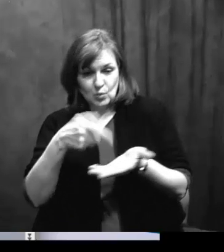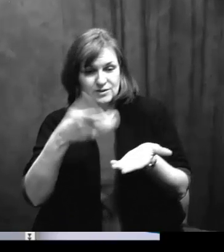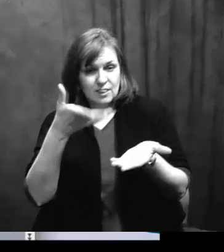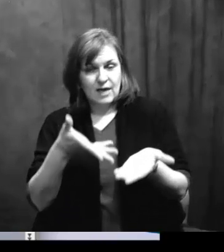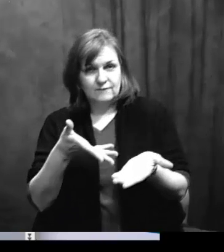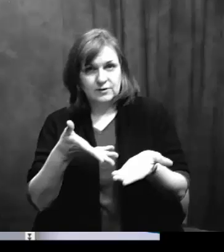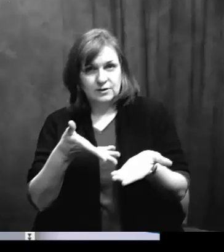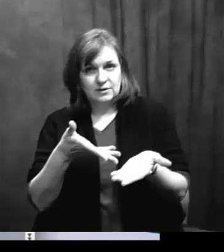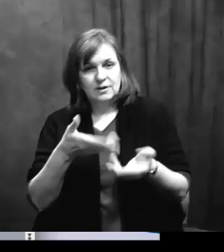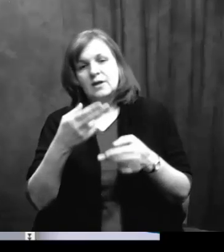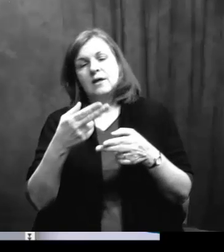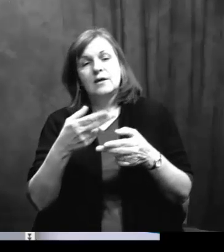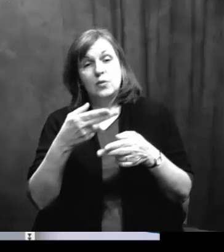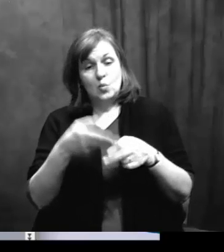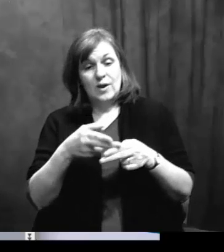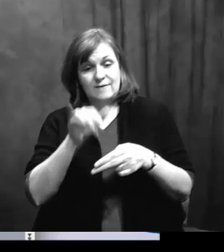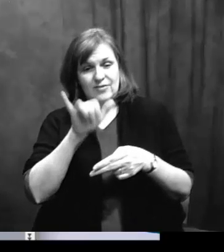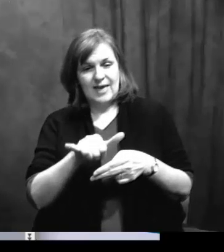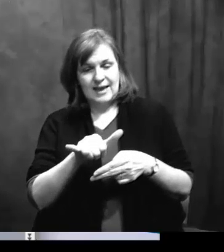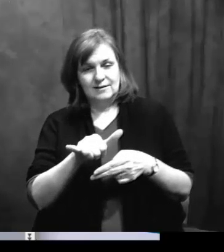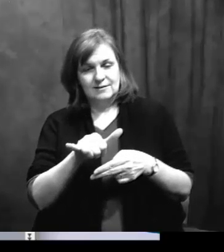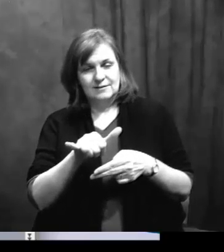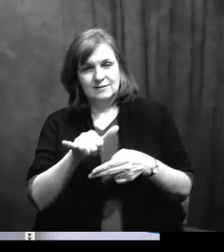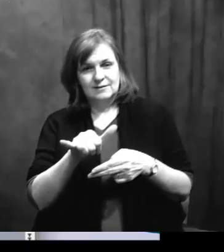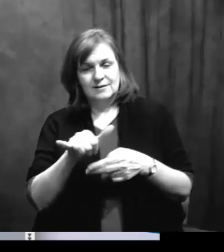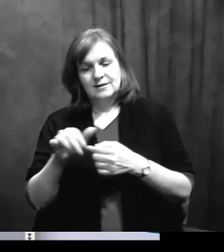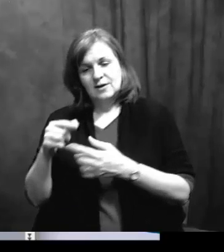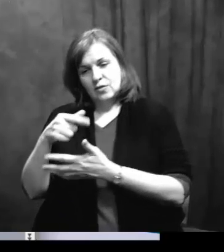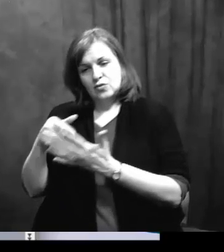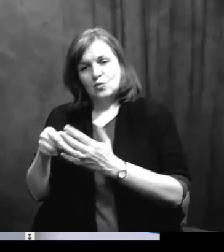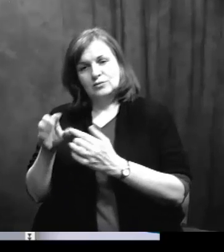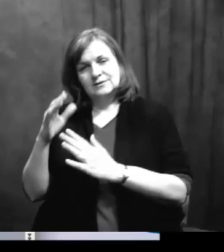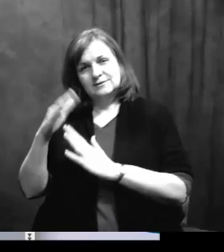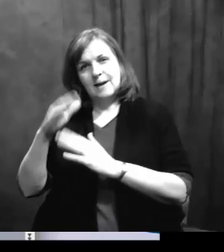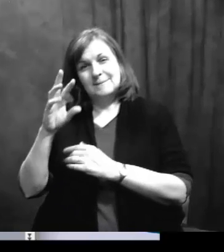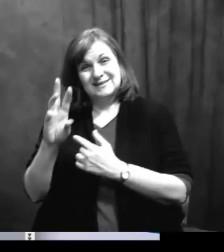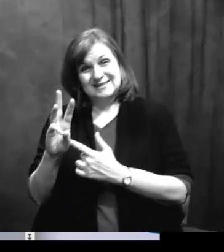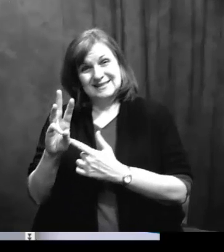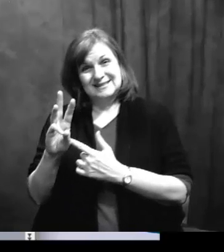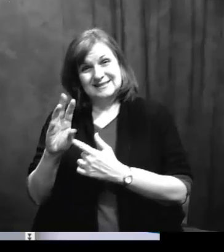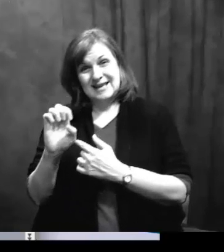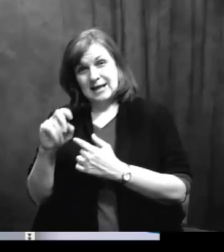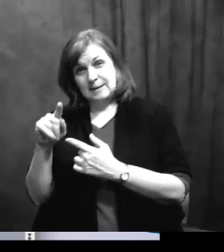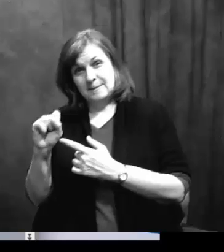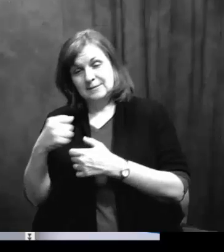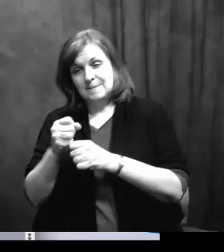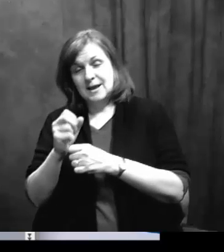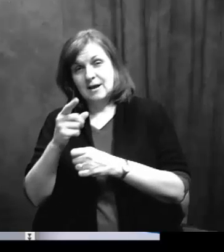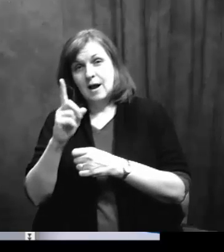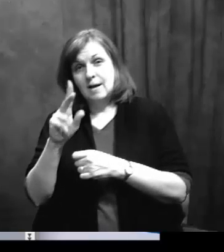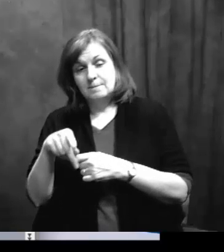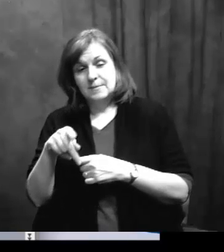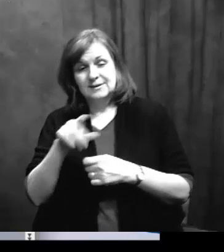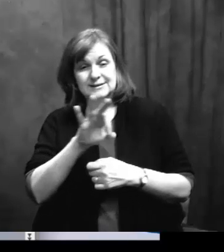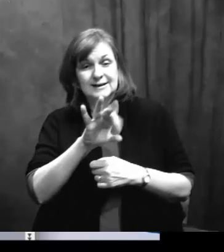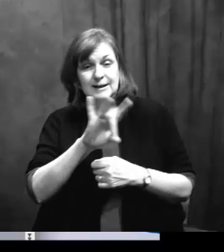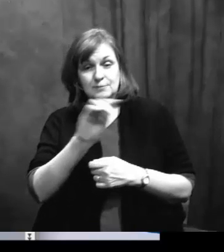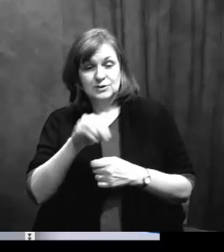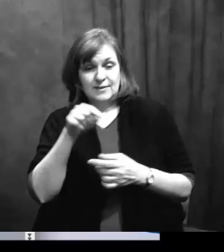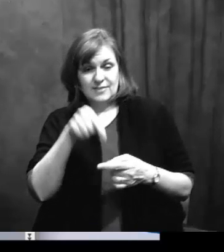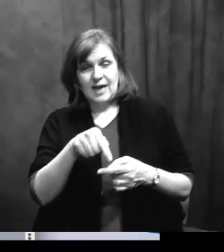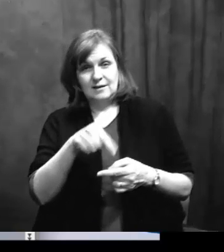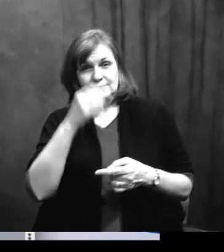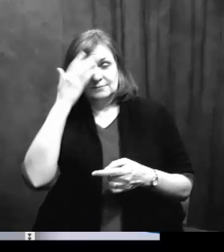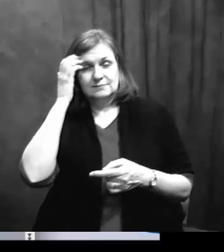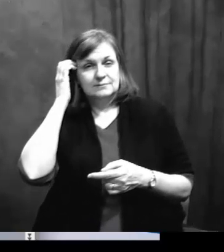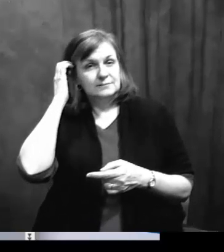the remaining weight of the plant, those top 6 elements will make up 98% of that plant's